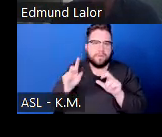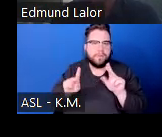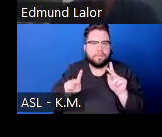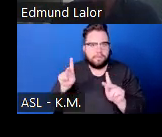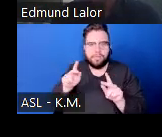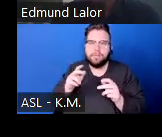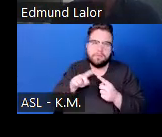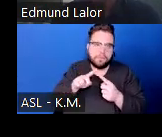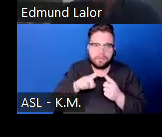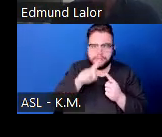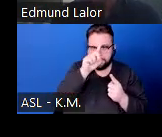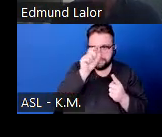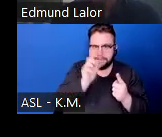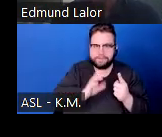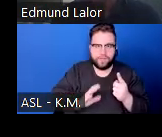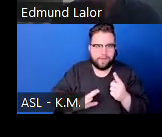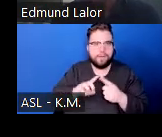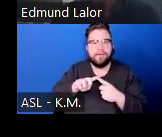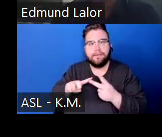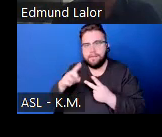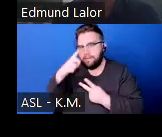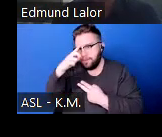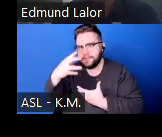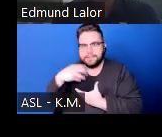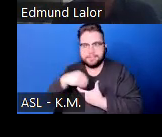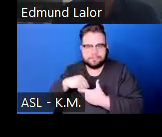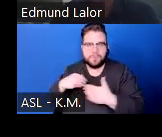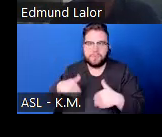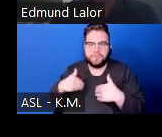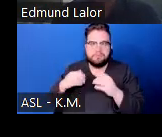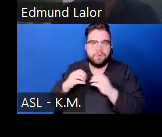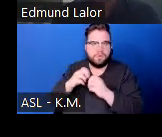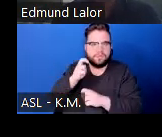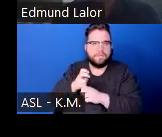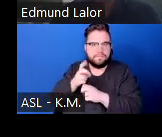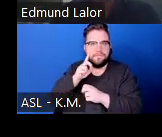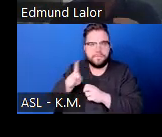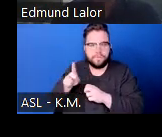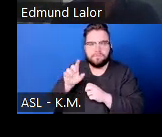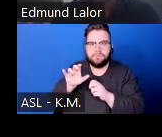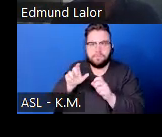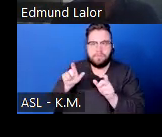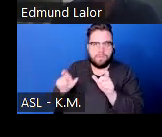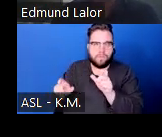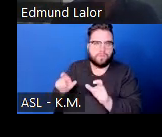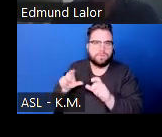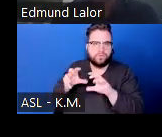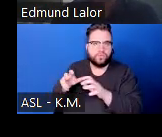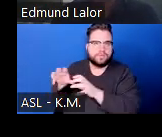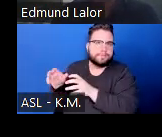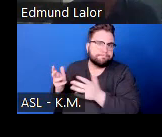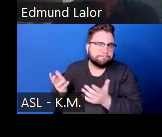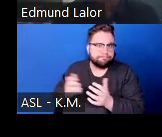schizophrenia. And so what we think may be going on here is that because of changes in synaptic connectivity or wiring of the brain more